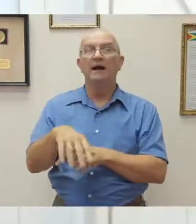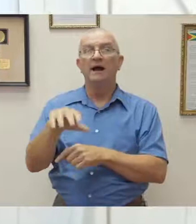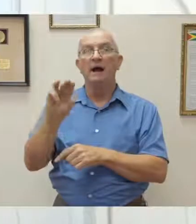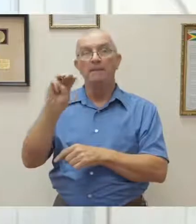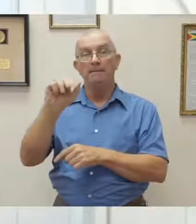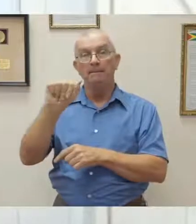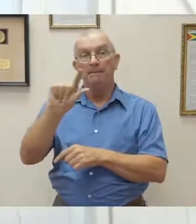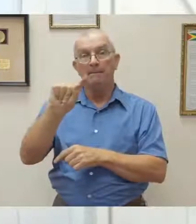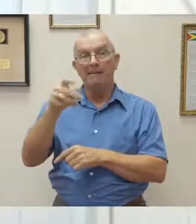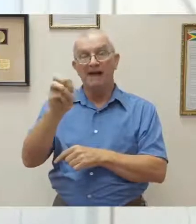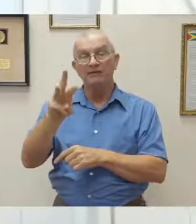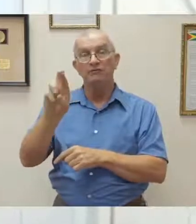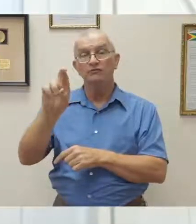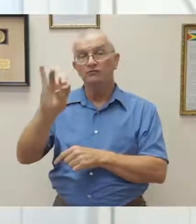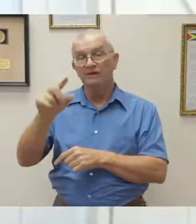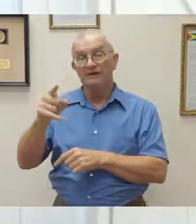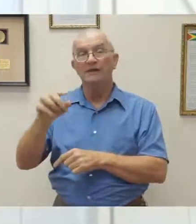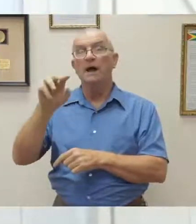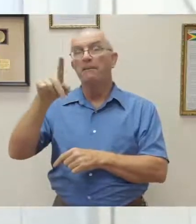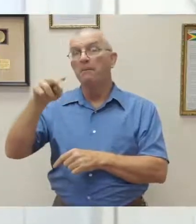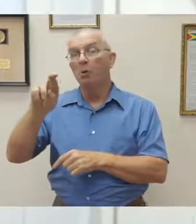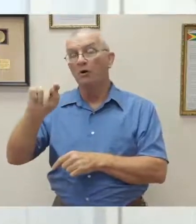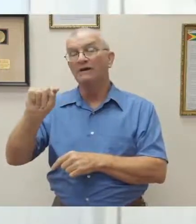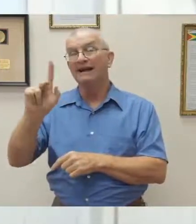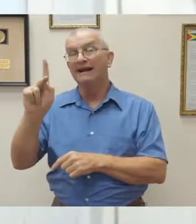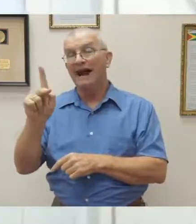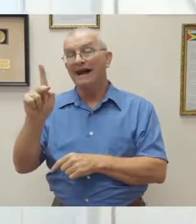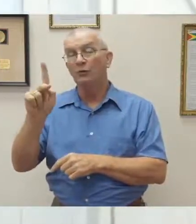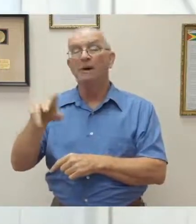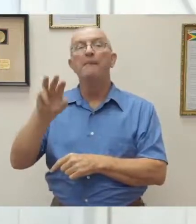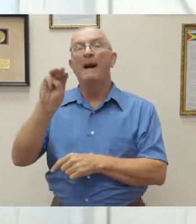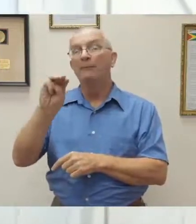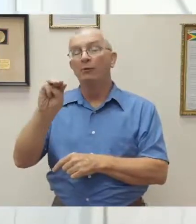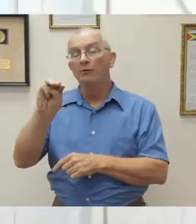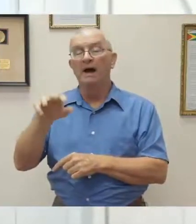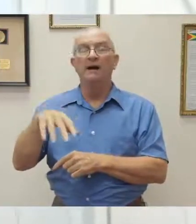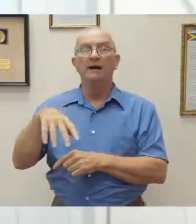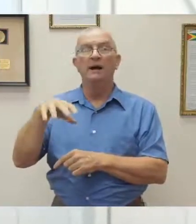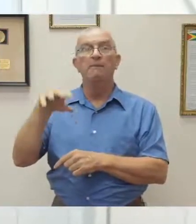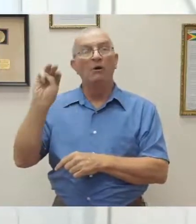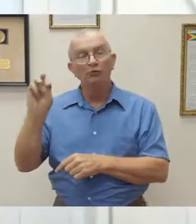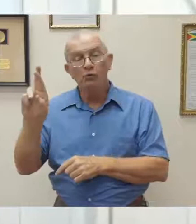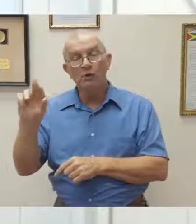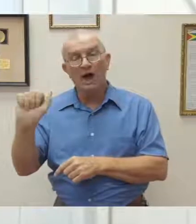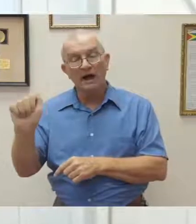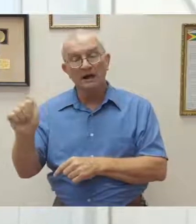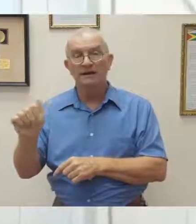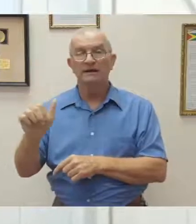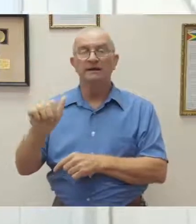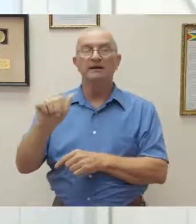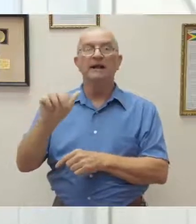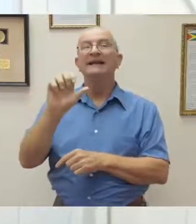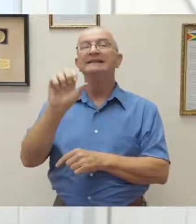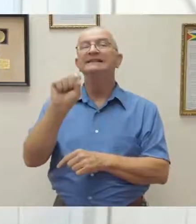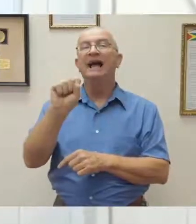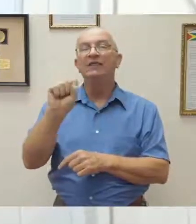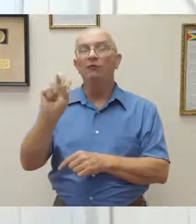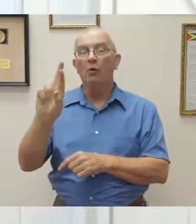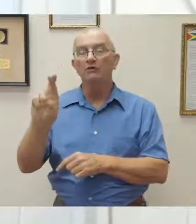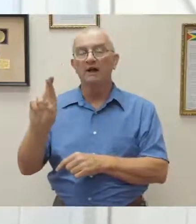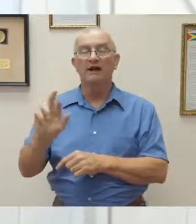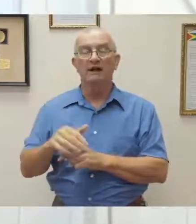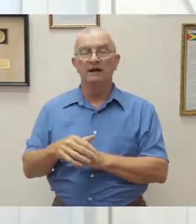Matthews Ridge, Port Kaituma, Mabaruma, Maruka, as in Kamaka, Santa Rosa,